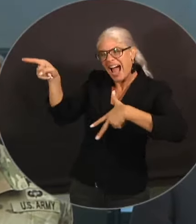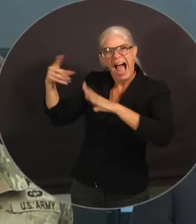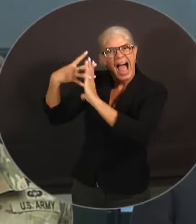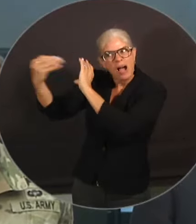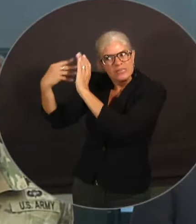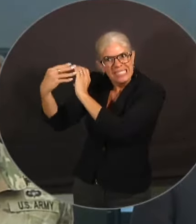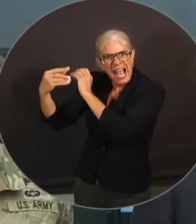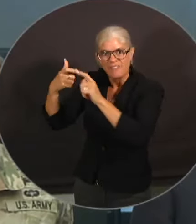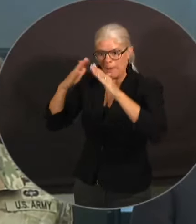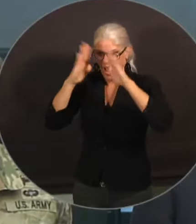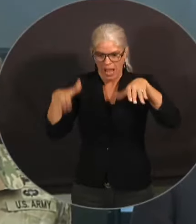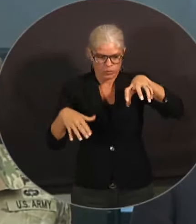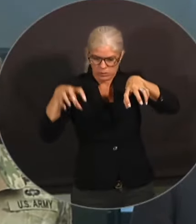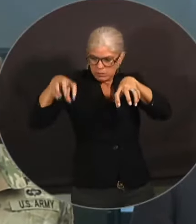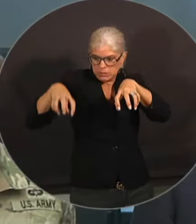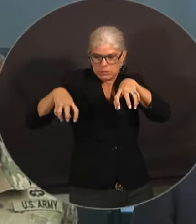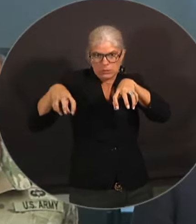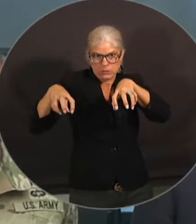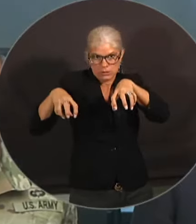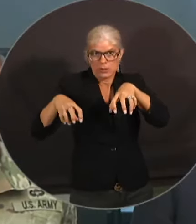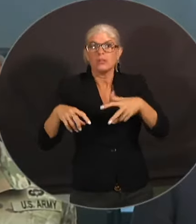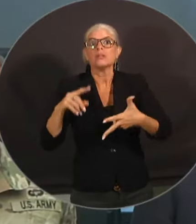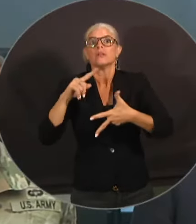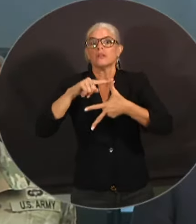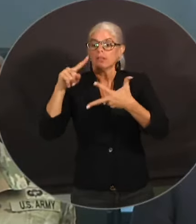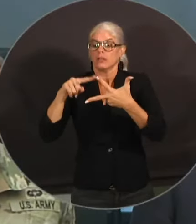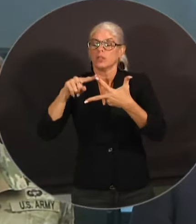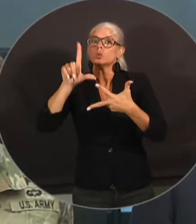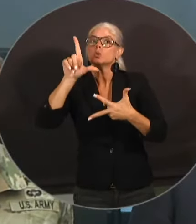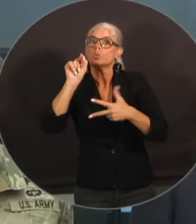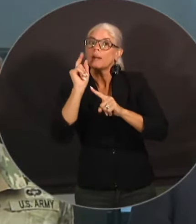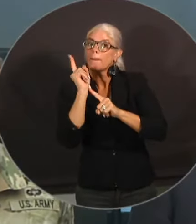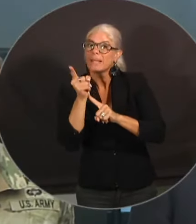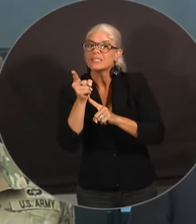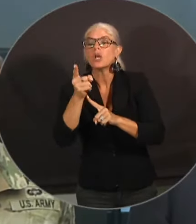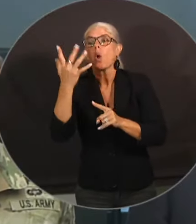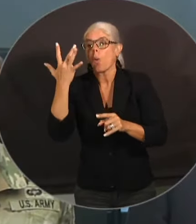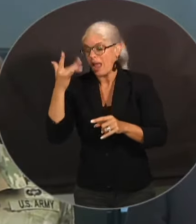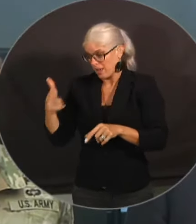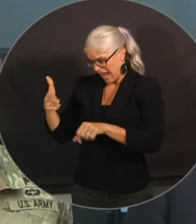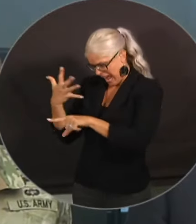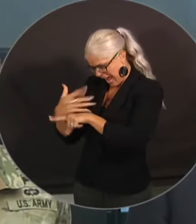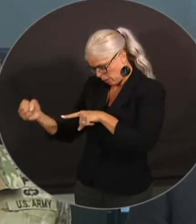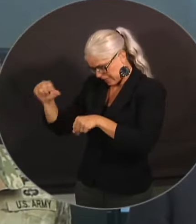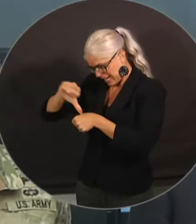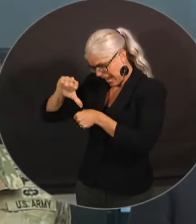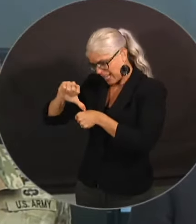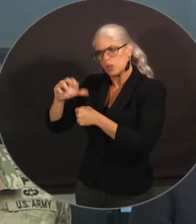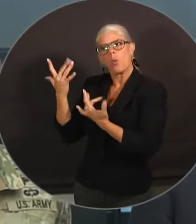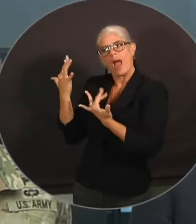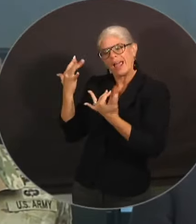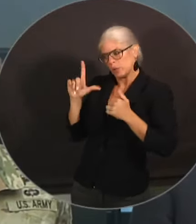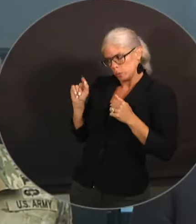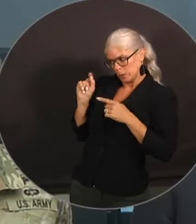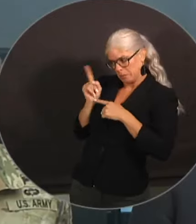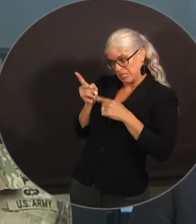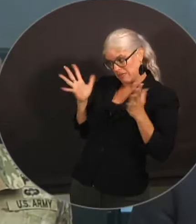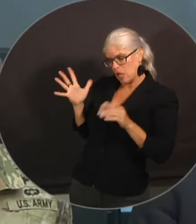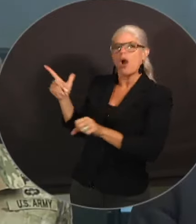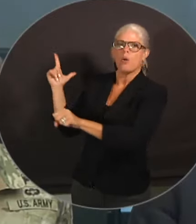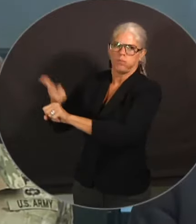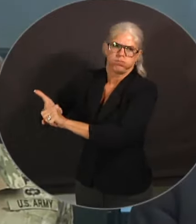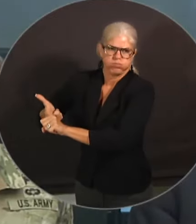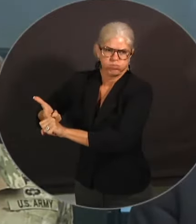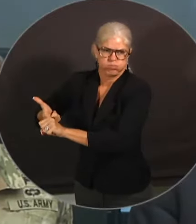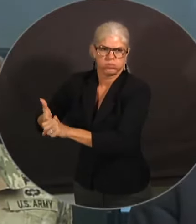all windows. You're going to wait 20 minutes before you refuel that generator, and then you make sure you keep it on a dry, flat